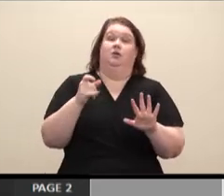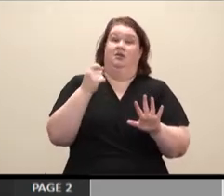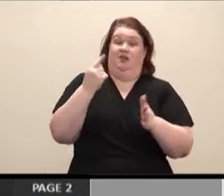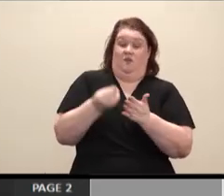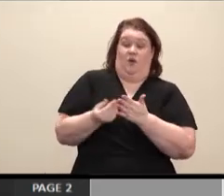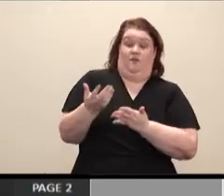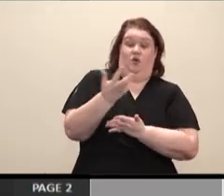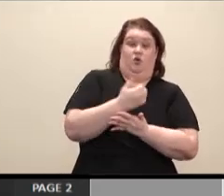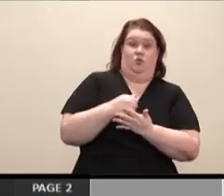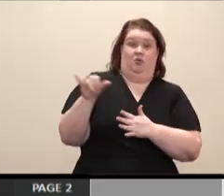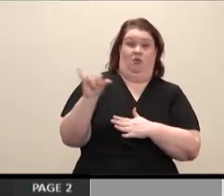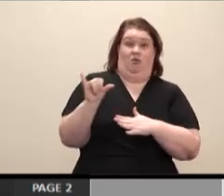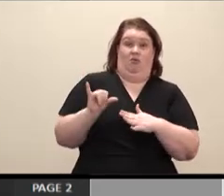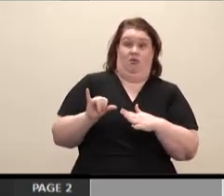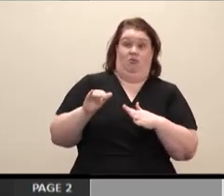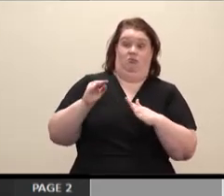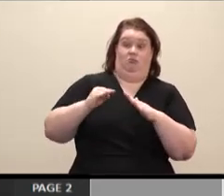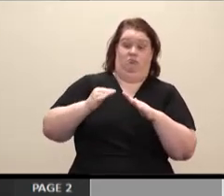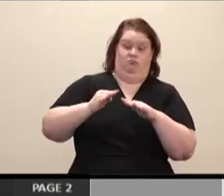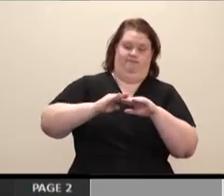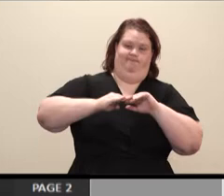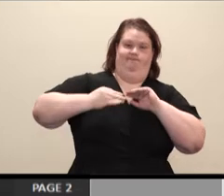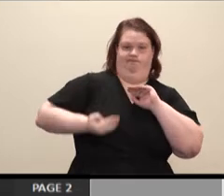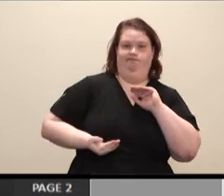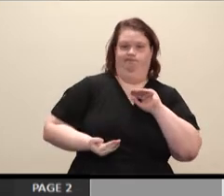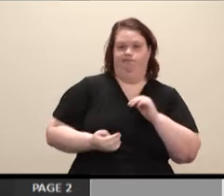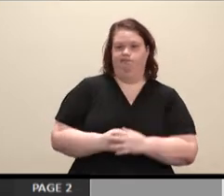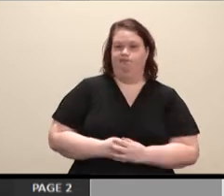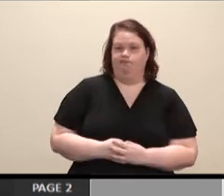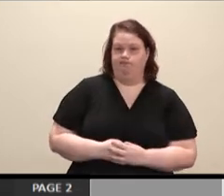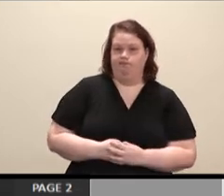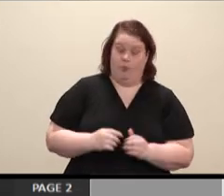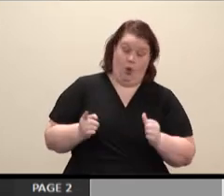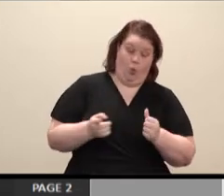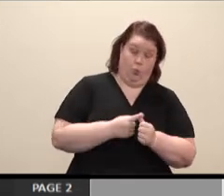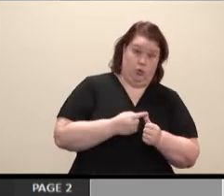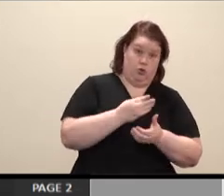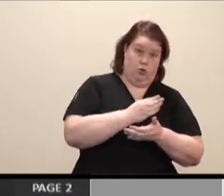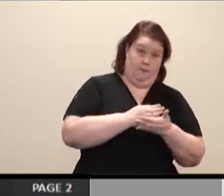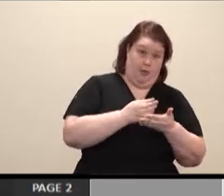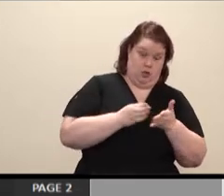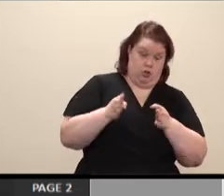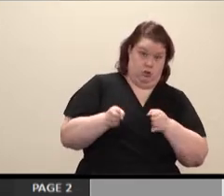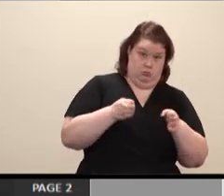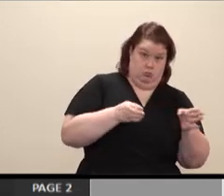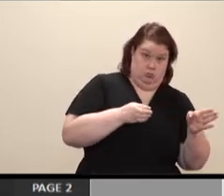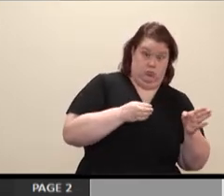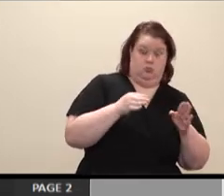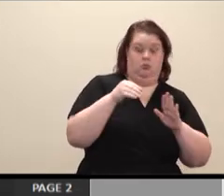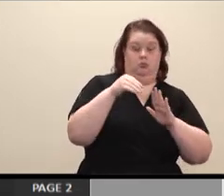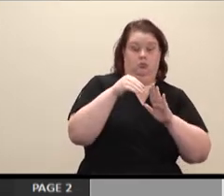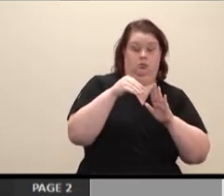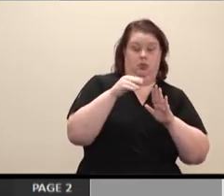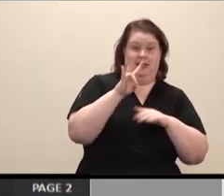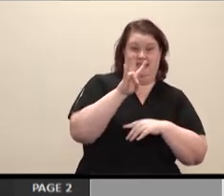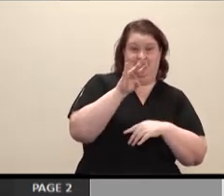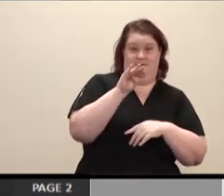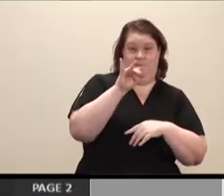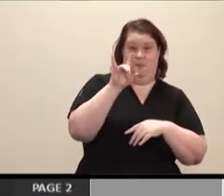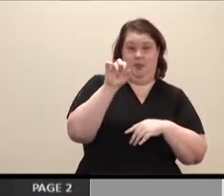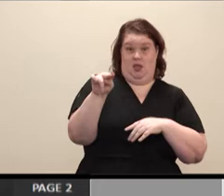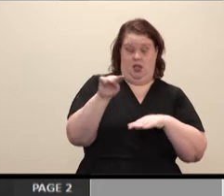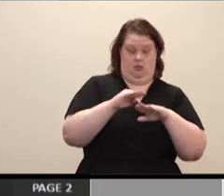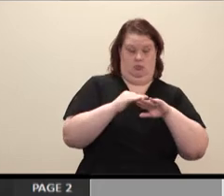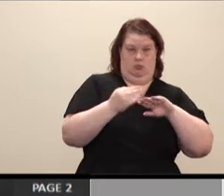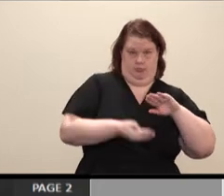were also down significantly in those categories. Our original budget, our revenues were down $7 million from what we